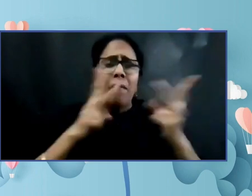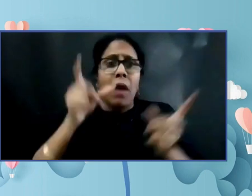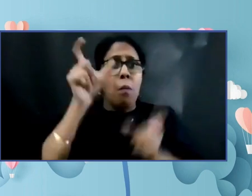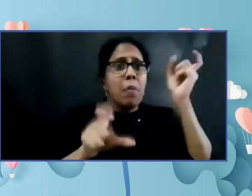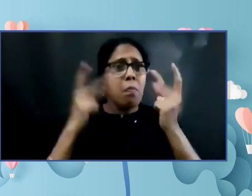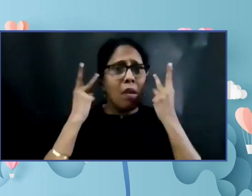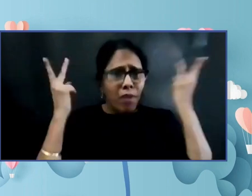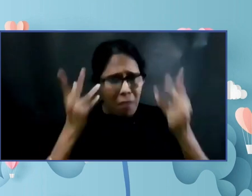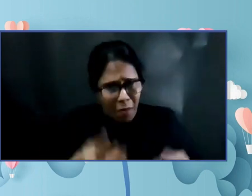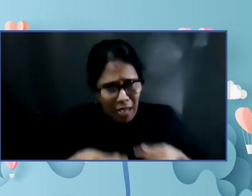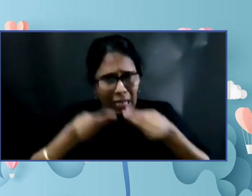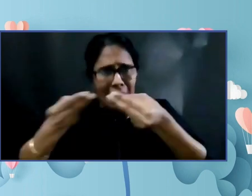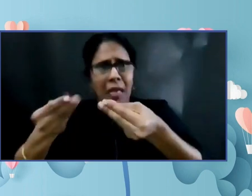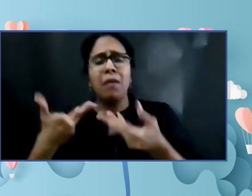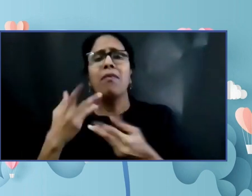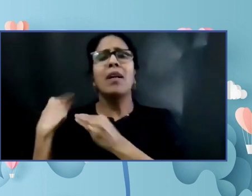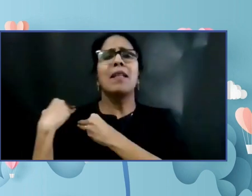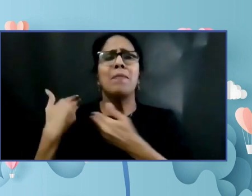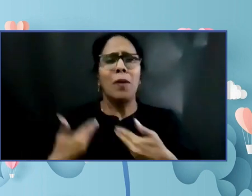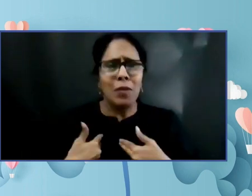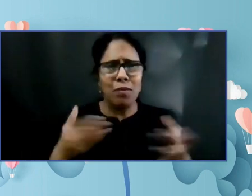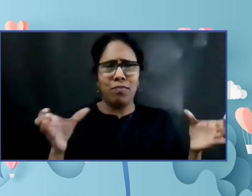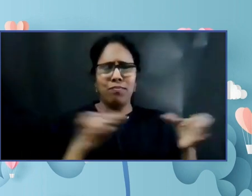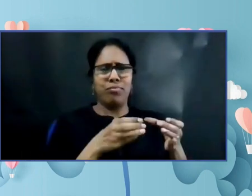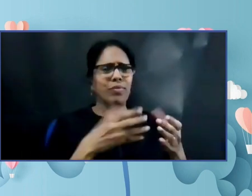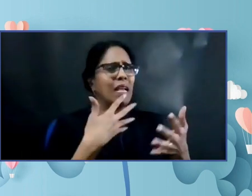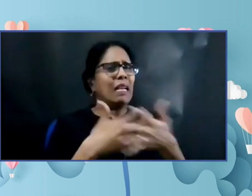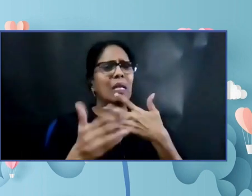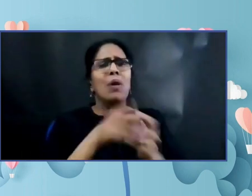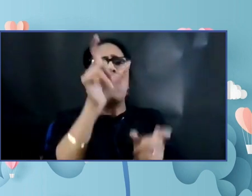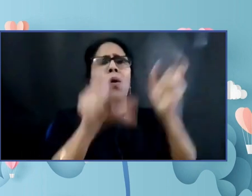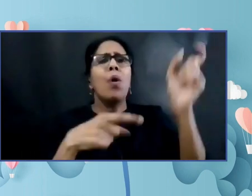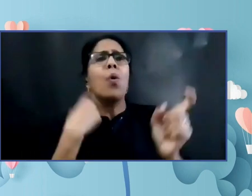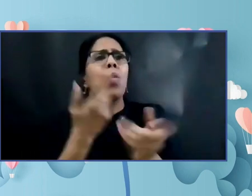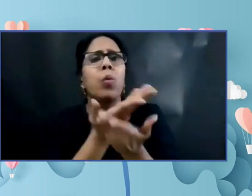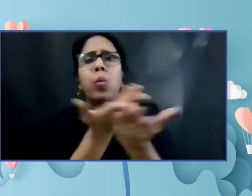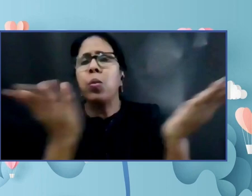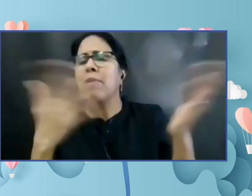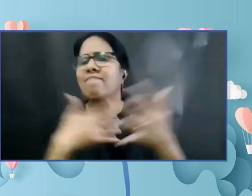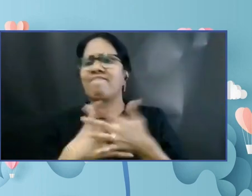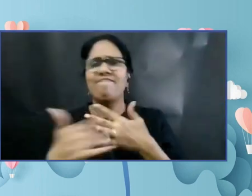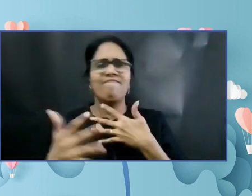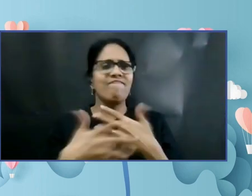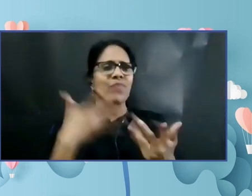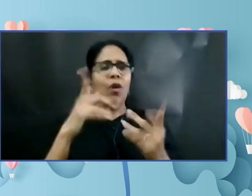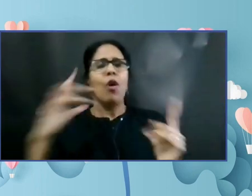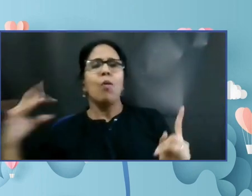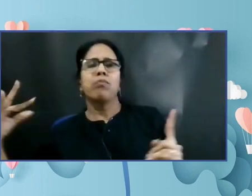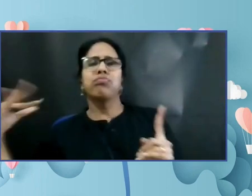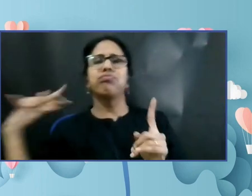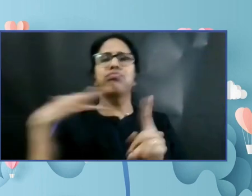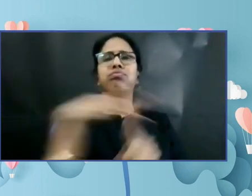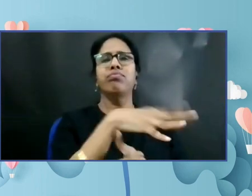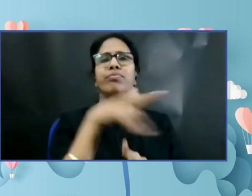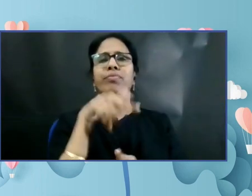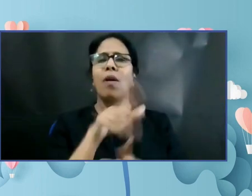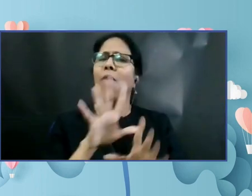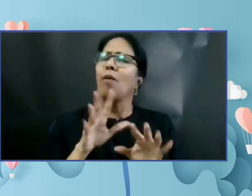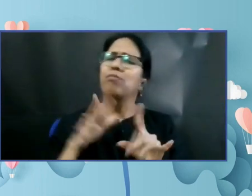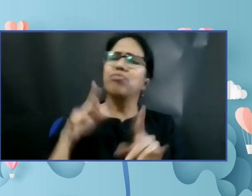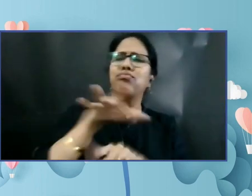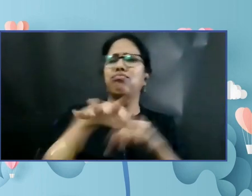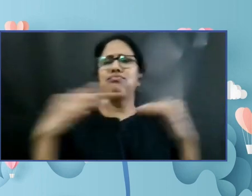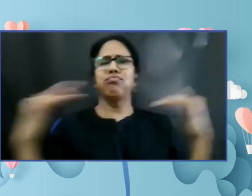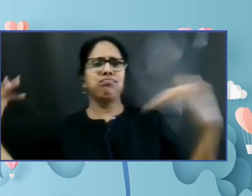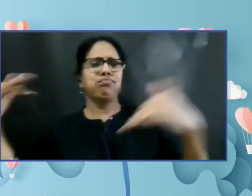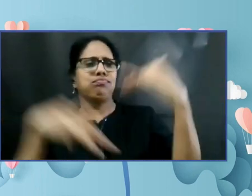where you are or who you are, you can always find the influence of disabled people all